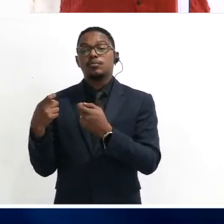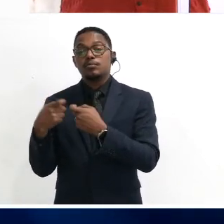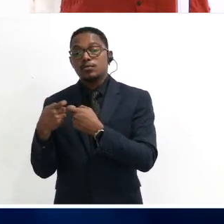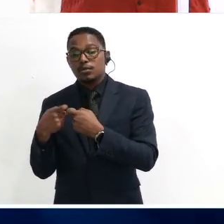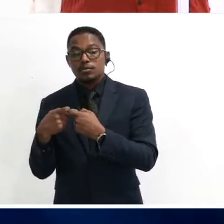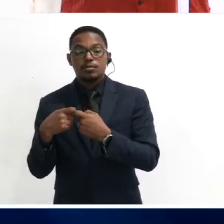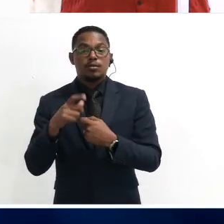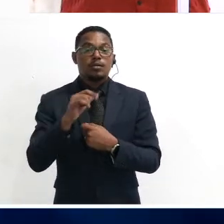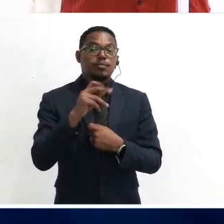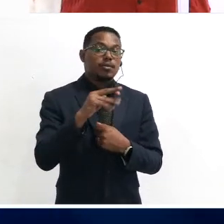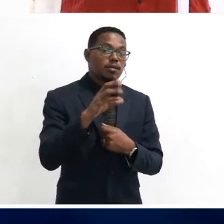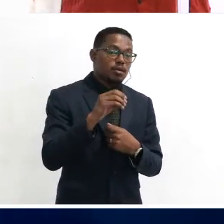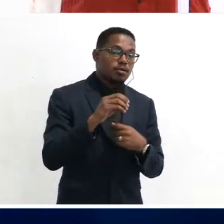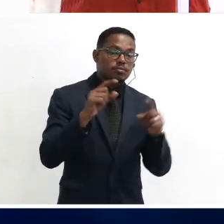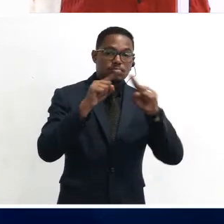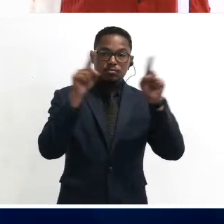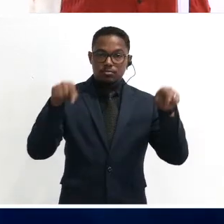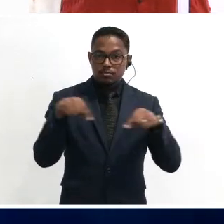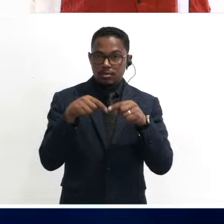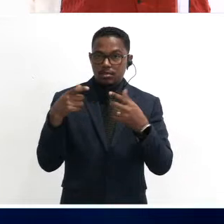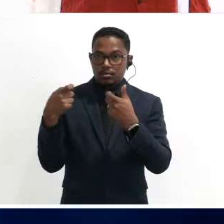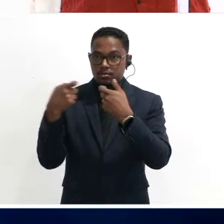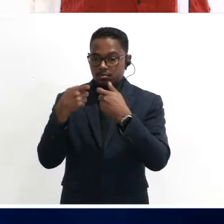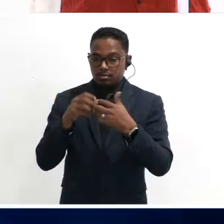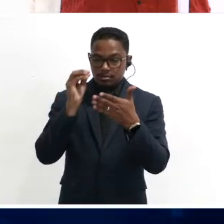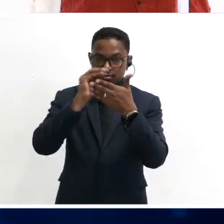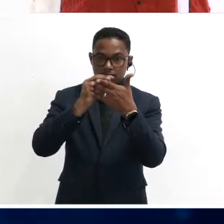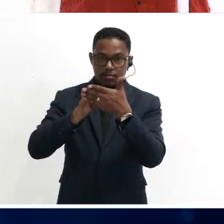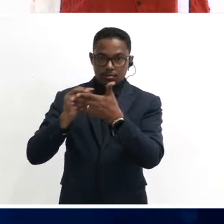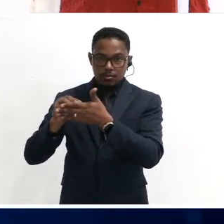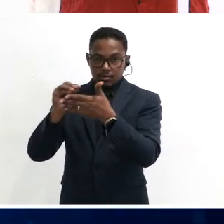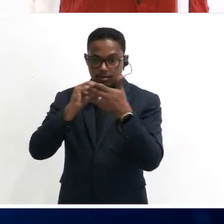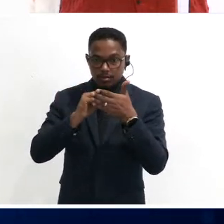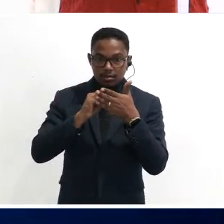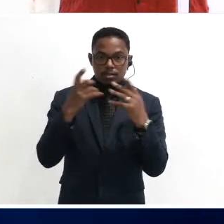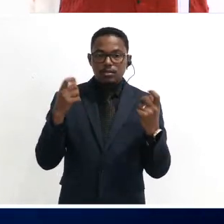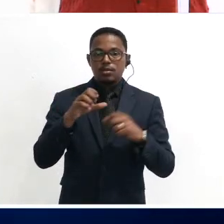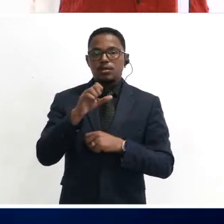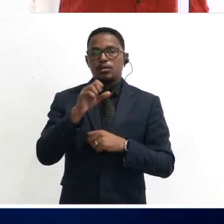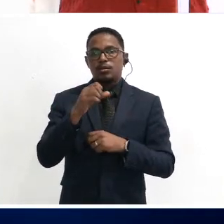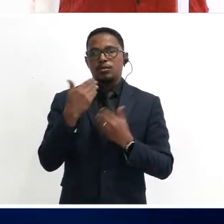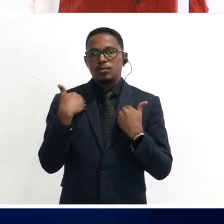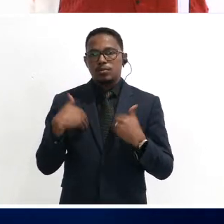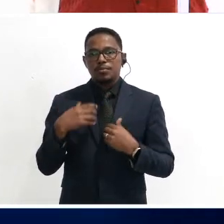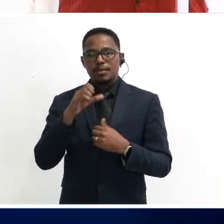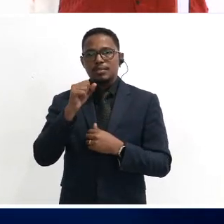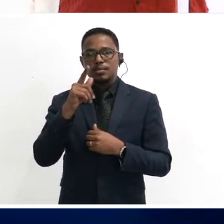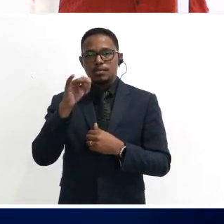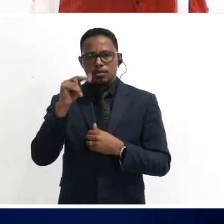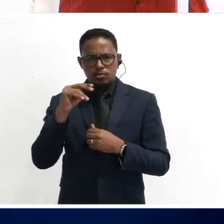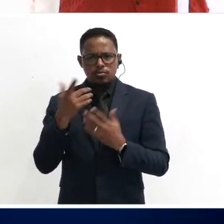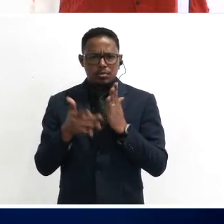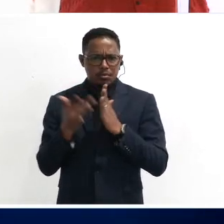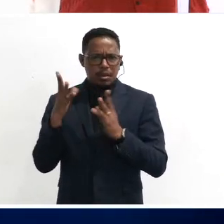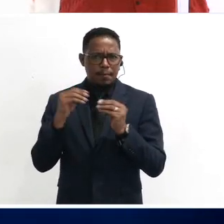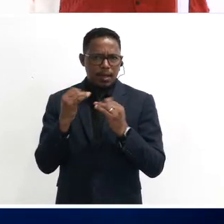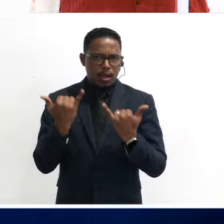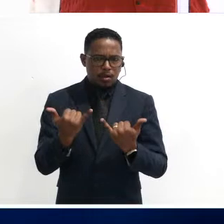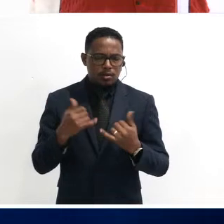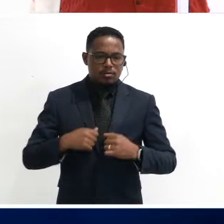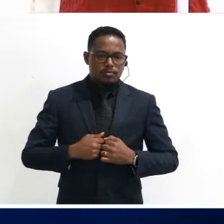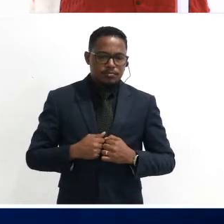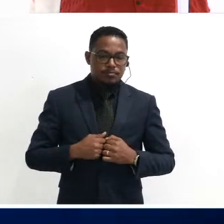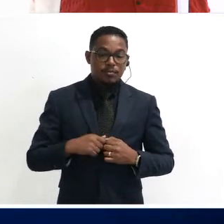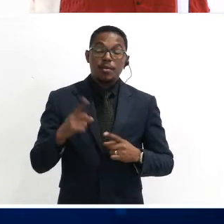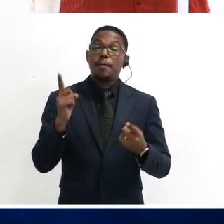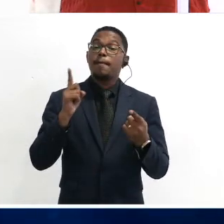HDI, silicon substrates, which are the most advanced today. But forward-looking, a lot of people are starting to look at glass as a nice